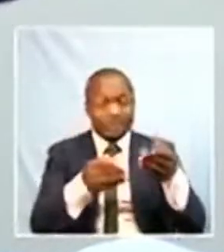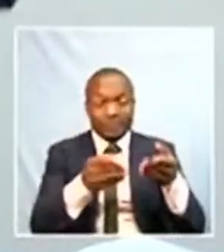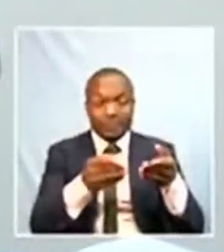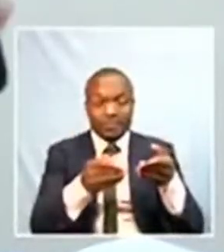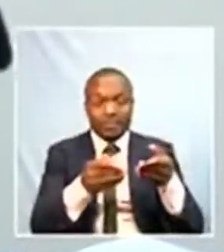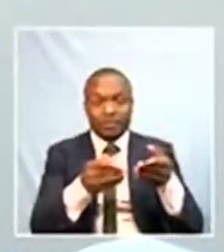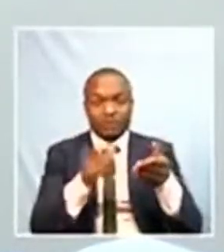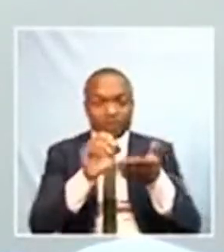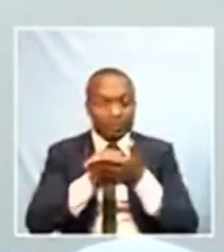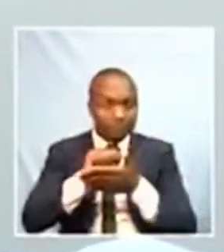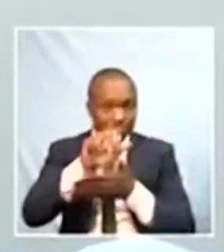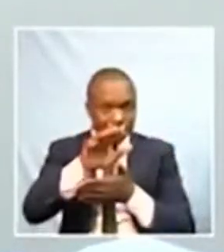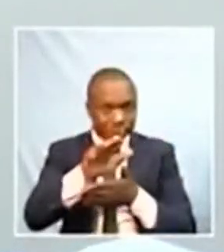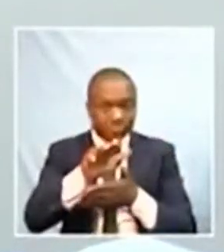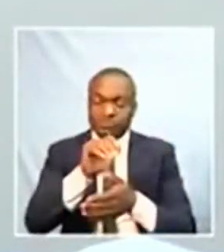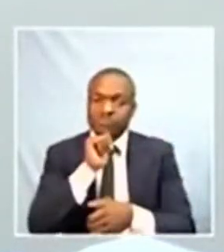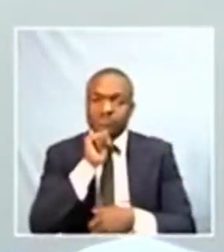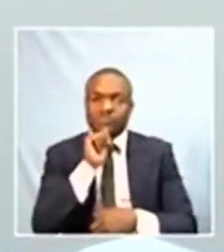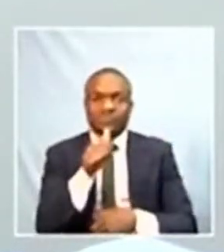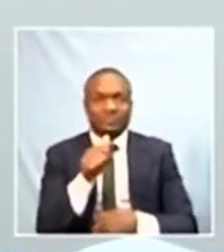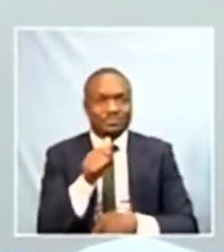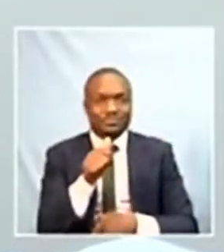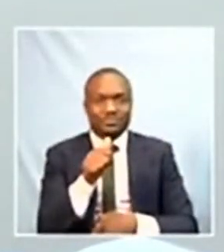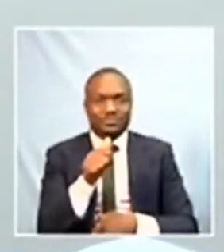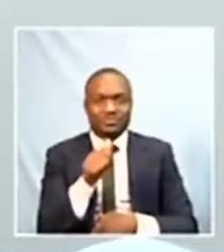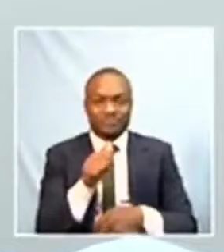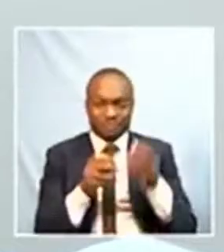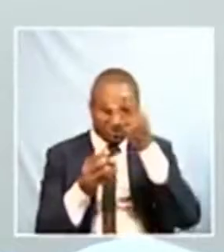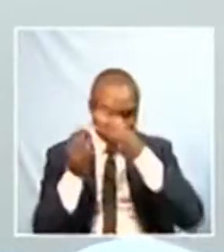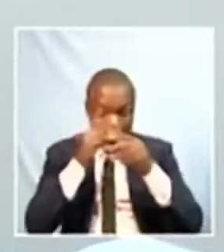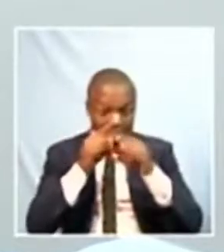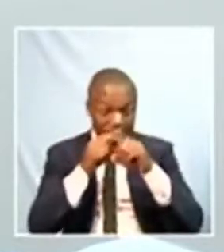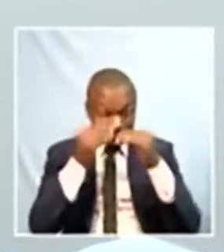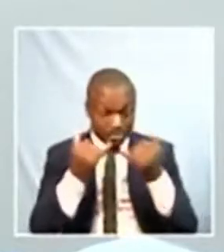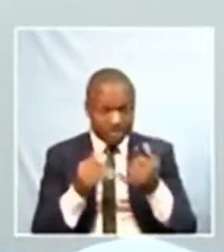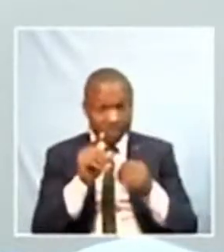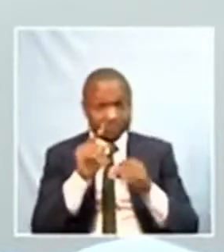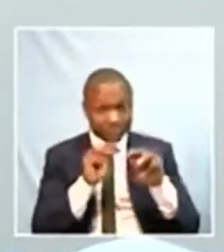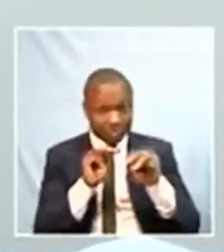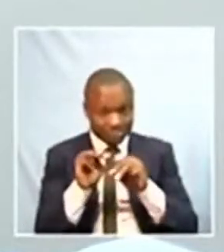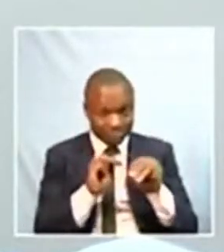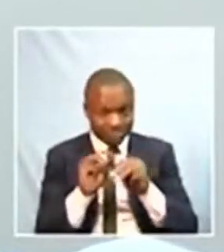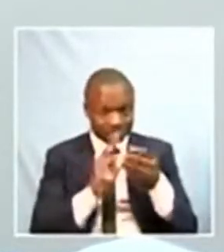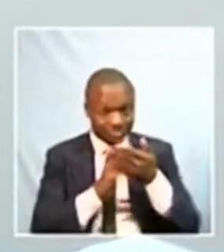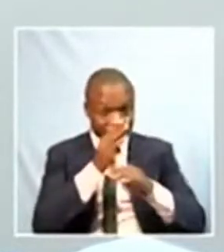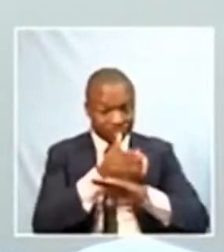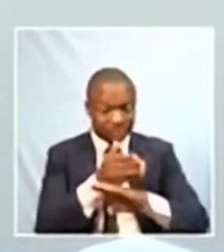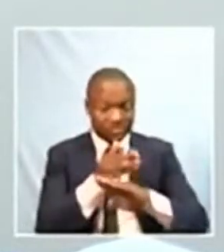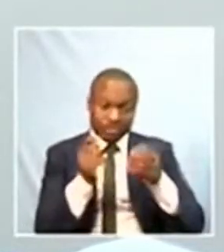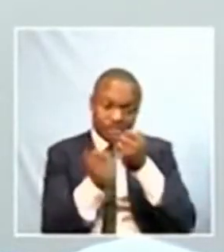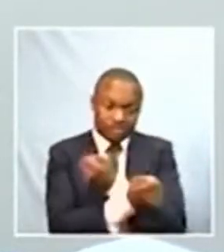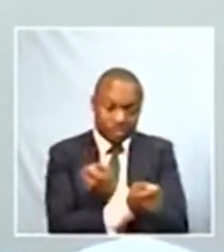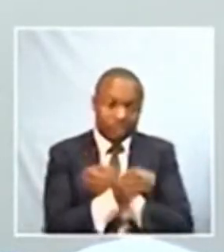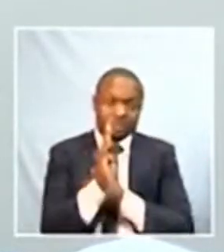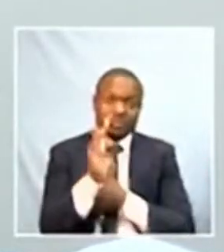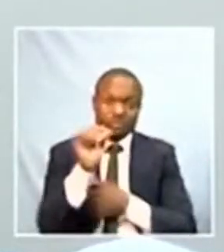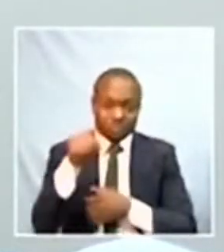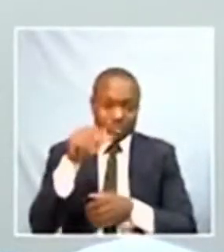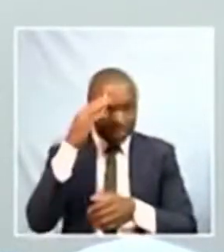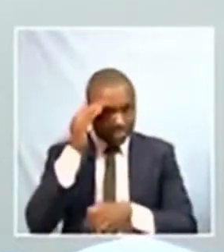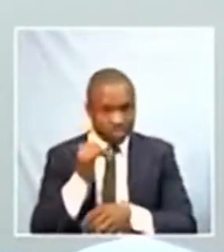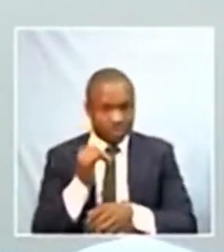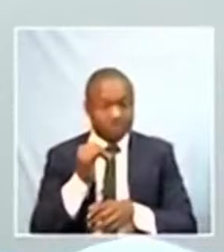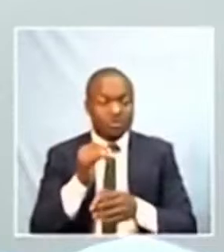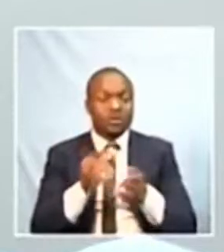initial advertisement, we are not concerned. Now you managed after rescoping. Why did you take